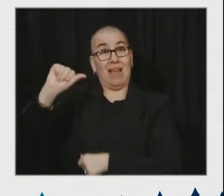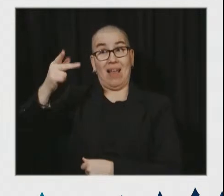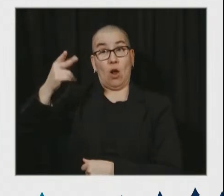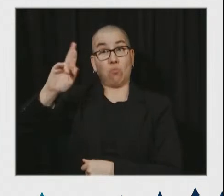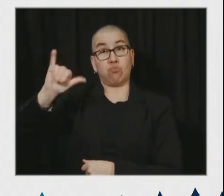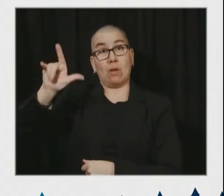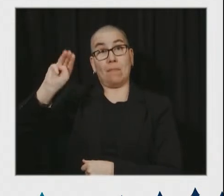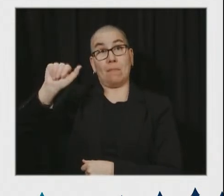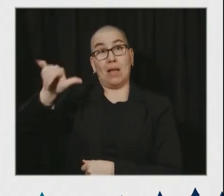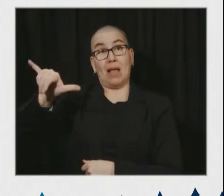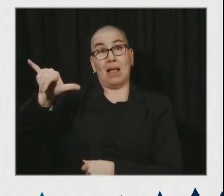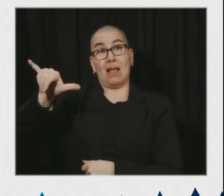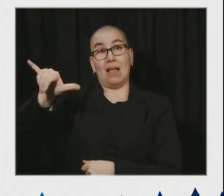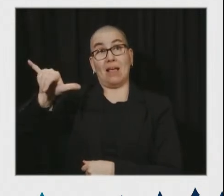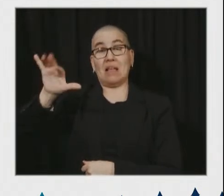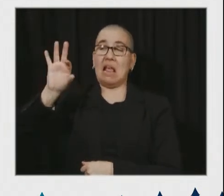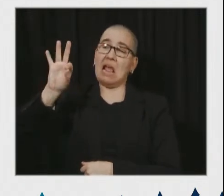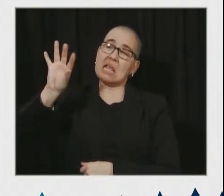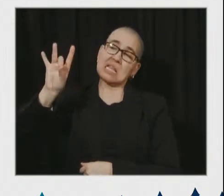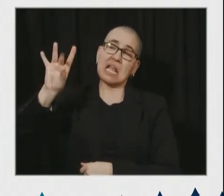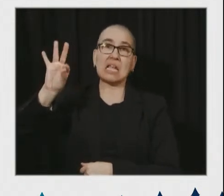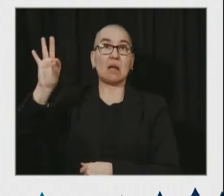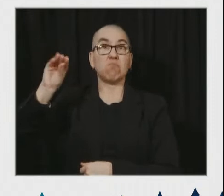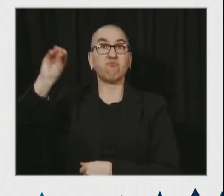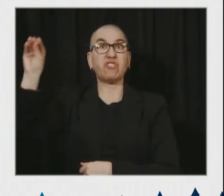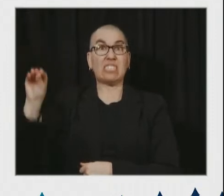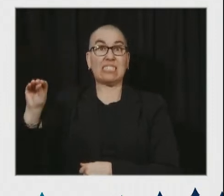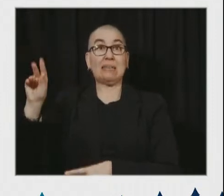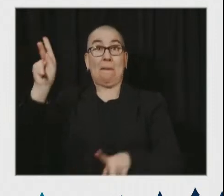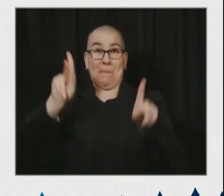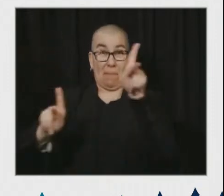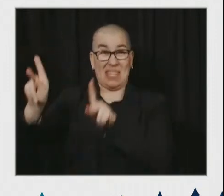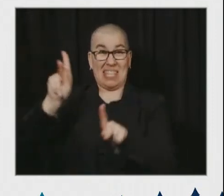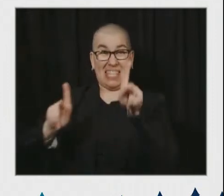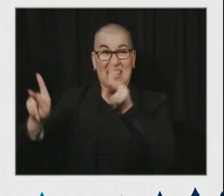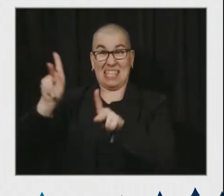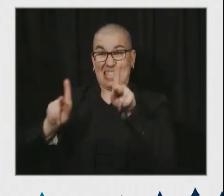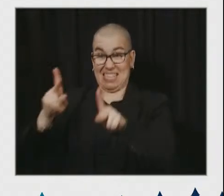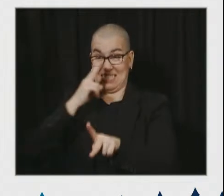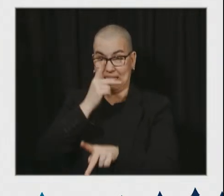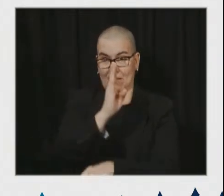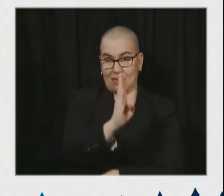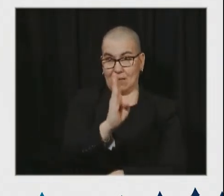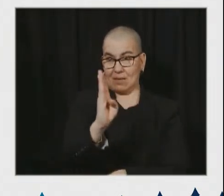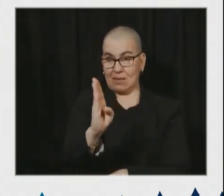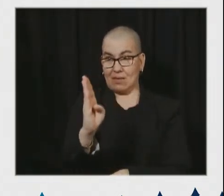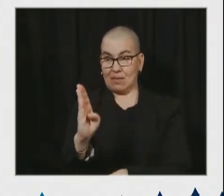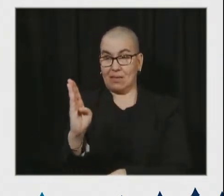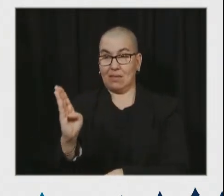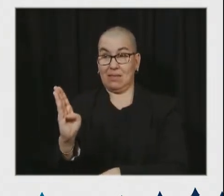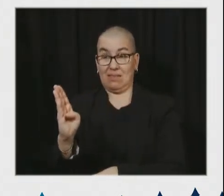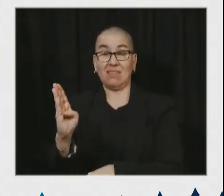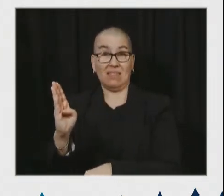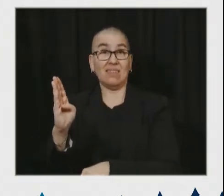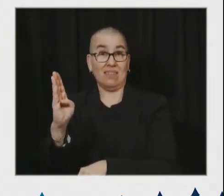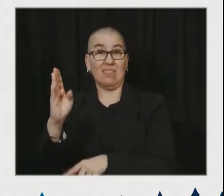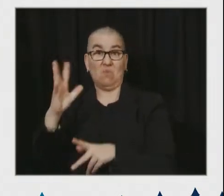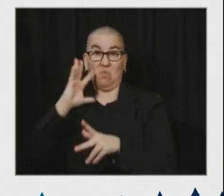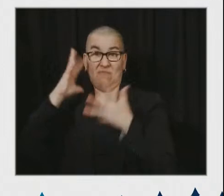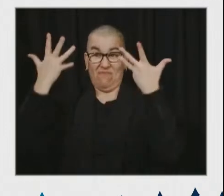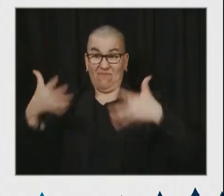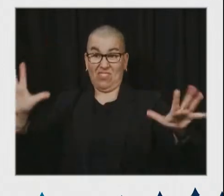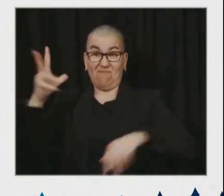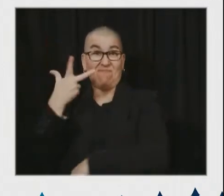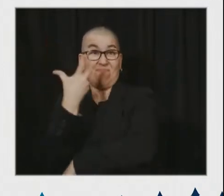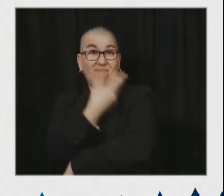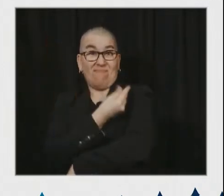to 99% of the folks who this proves incredibly serious or a fatality will have been vaccinated and protected, and